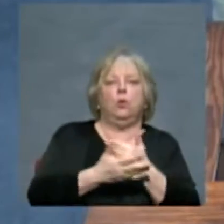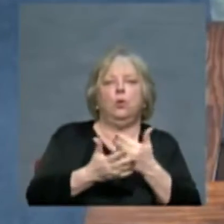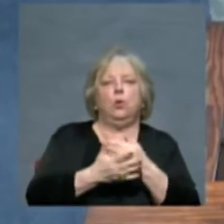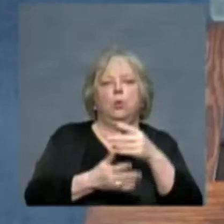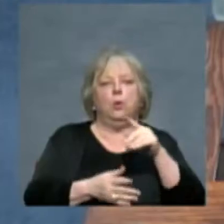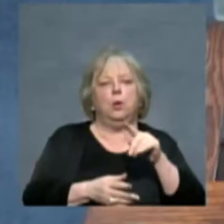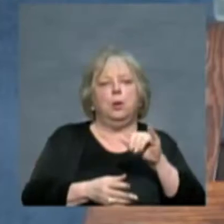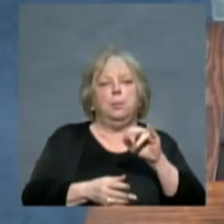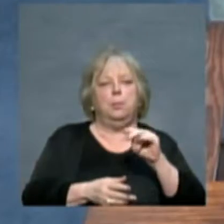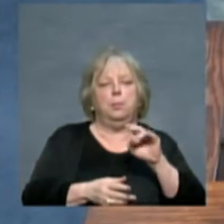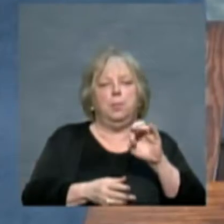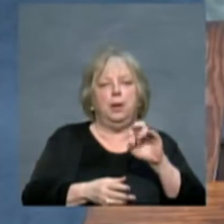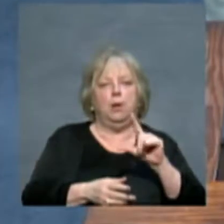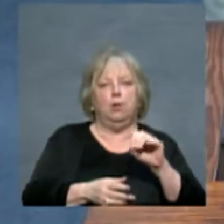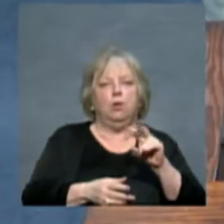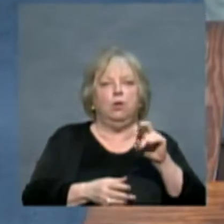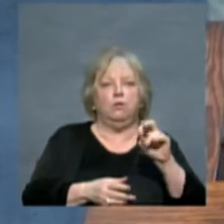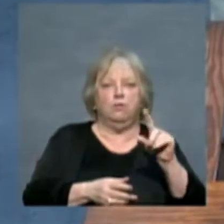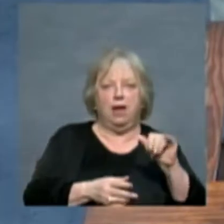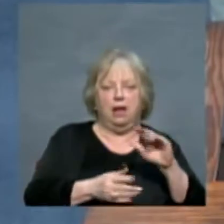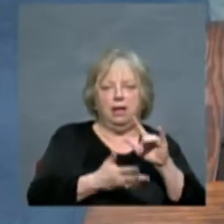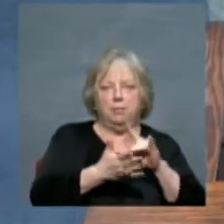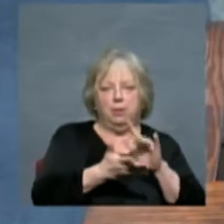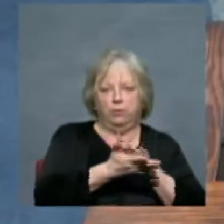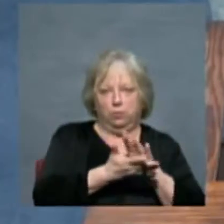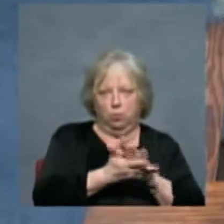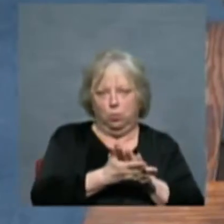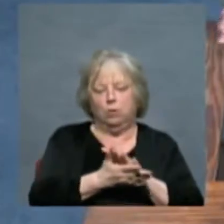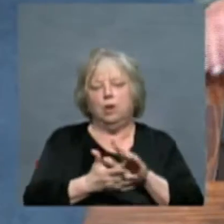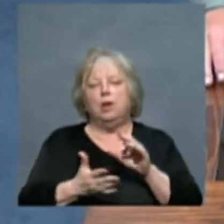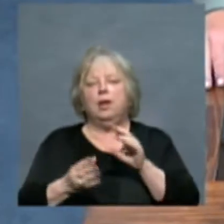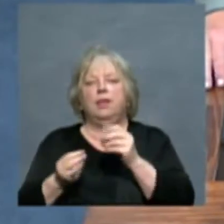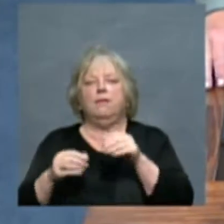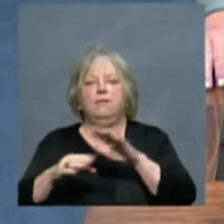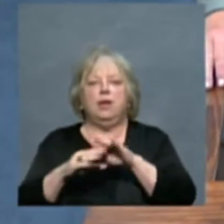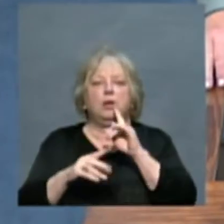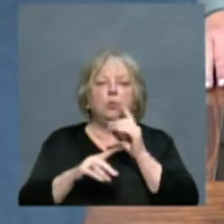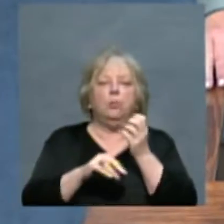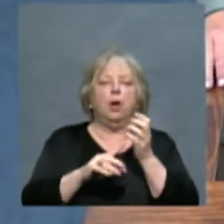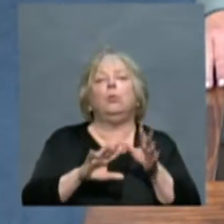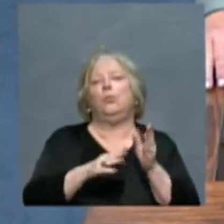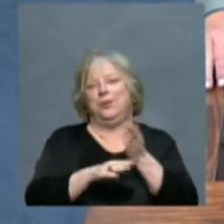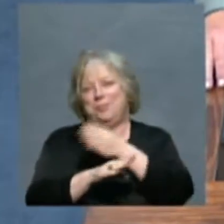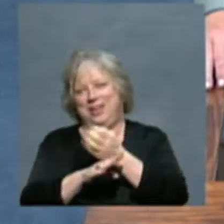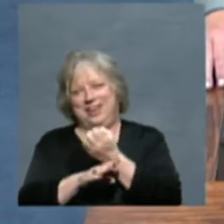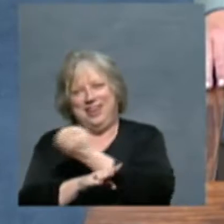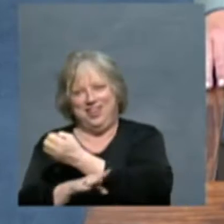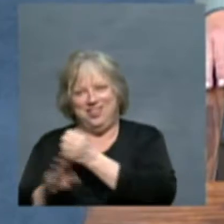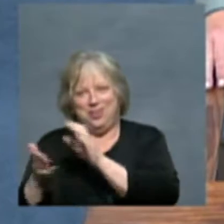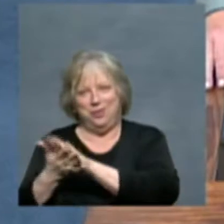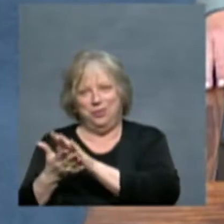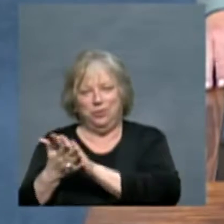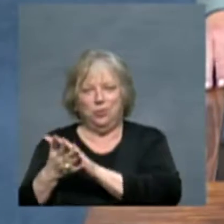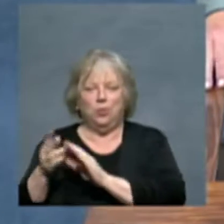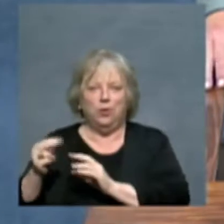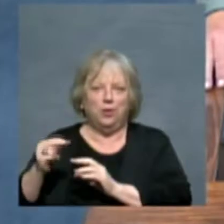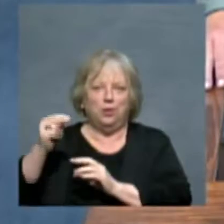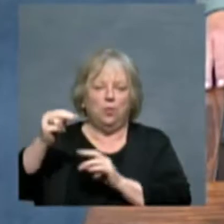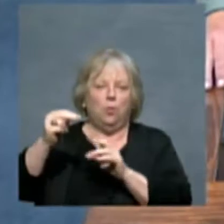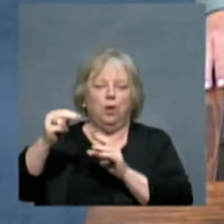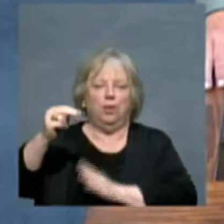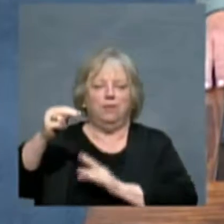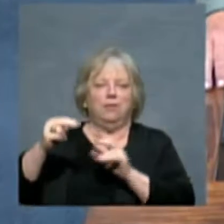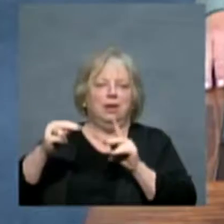School. The sports field is proposed to be located east of the school at the northern terminus of North